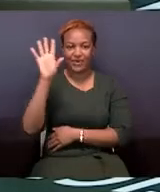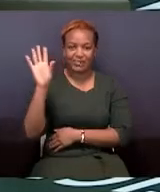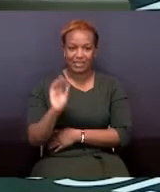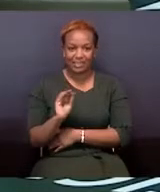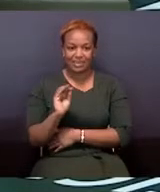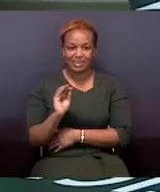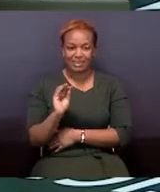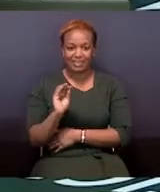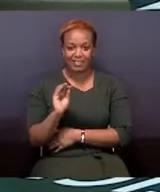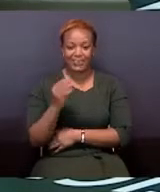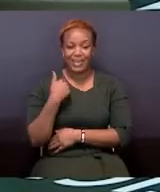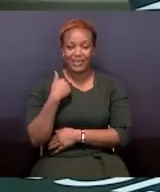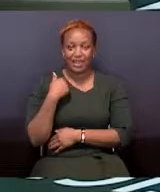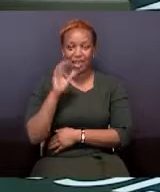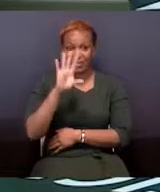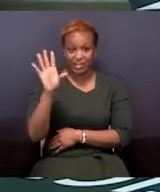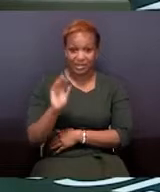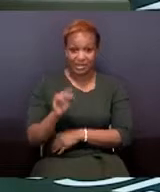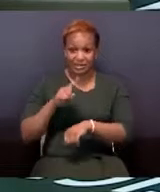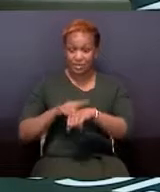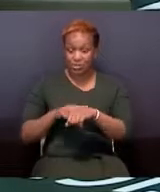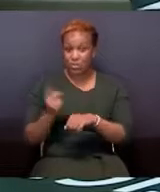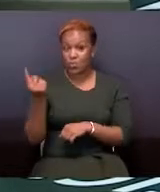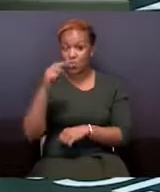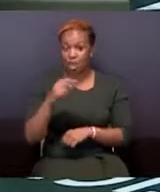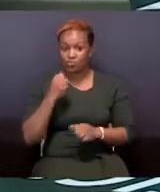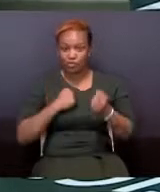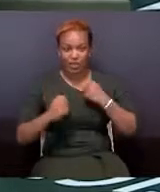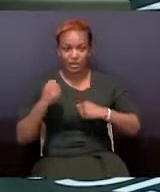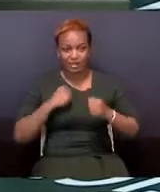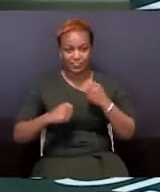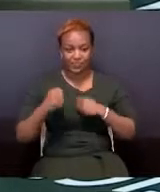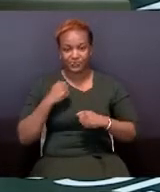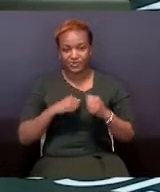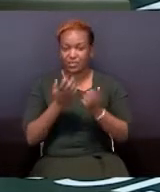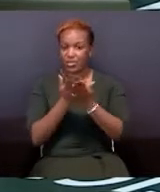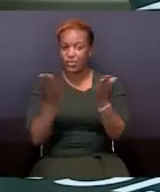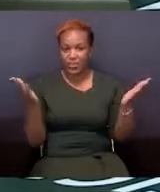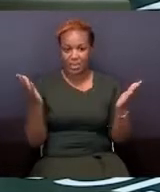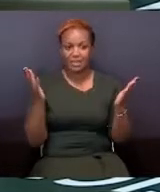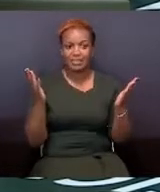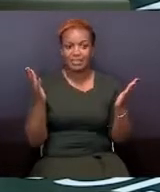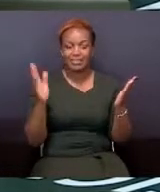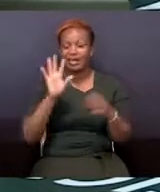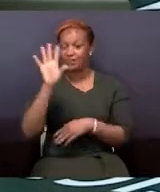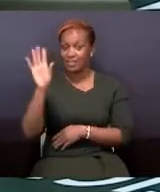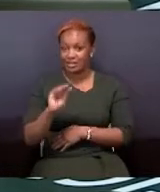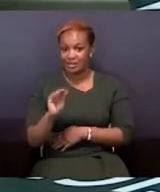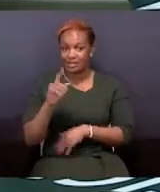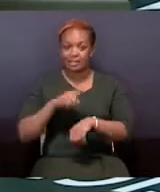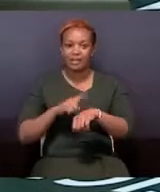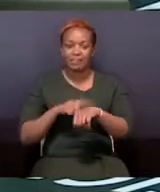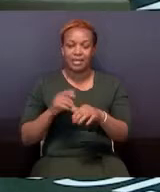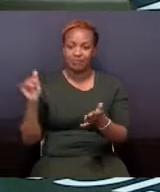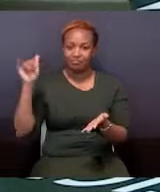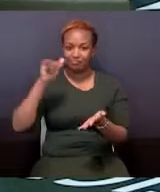there's Africa. When you come to Rwanda, you are in Africa, okay? When I landed last night, the lights